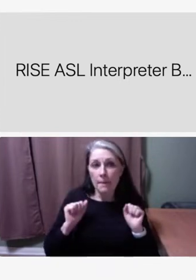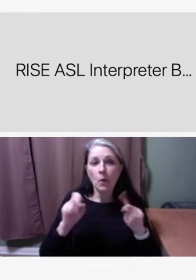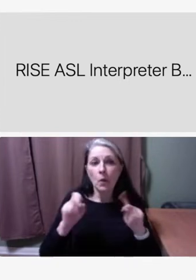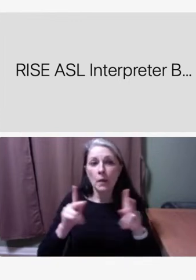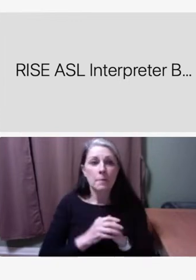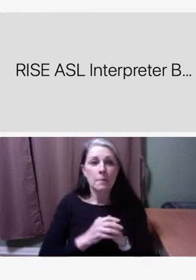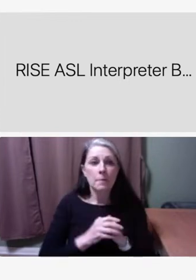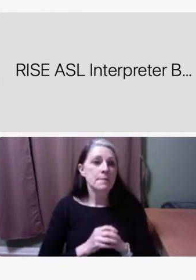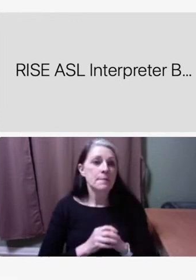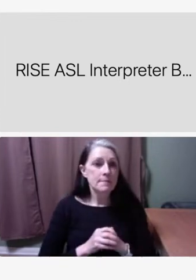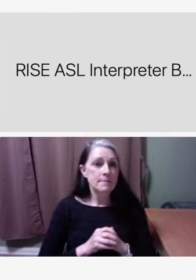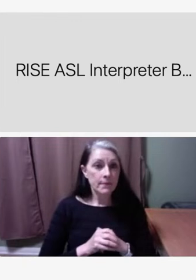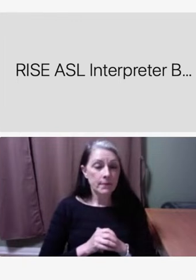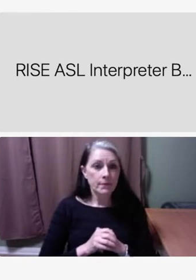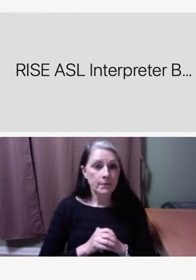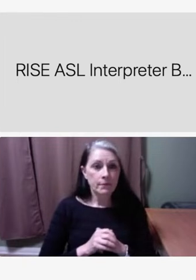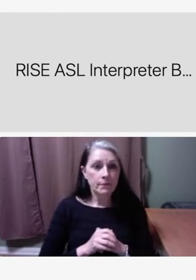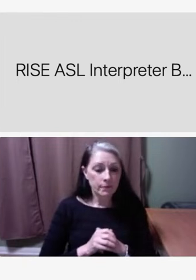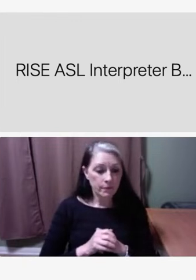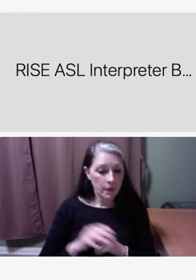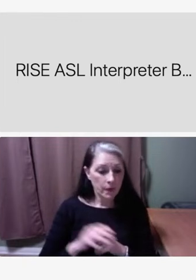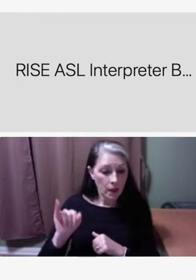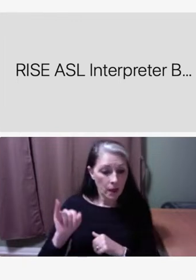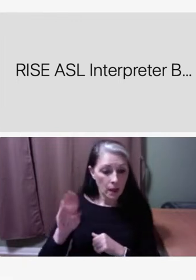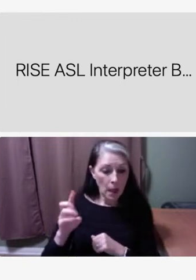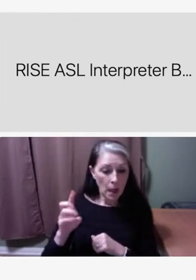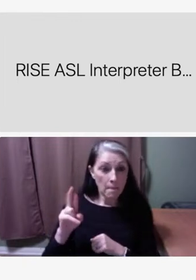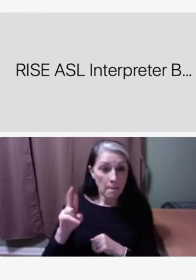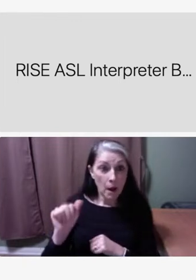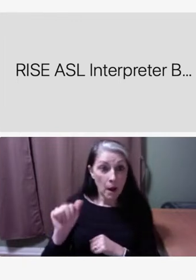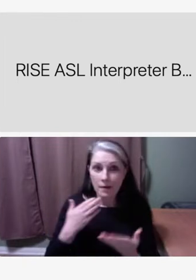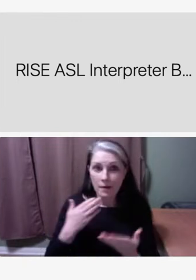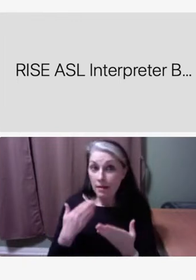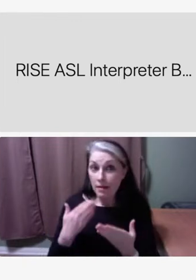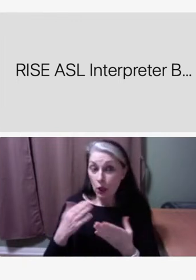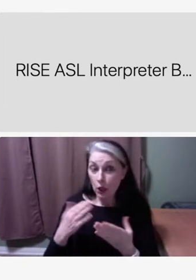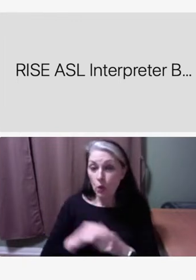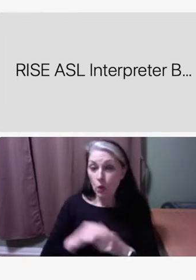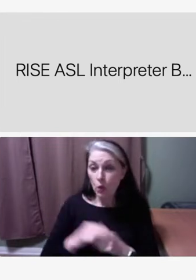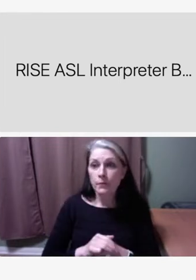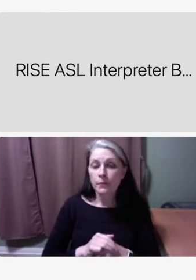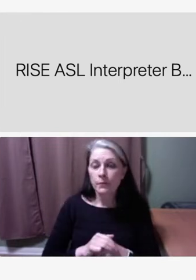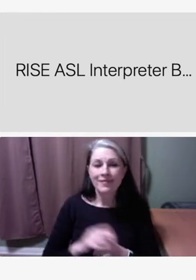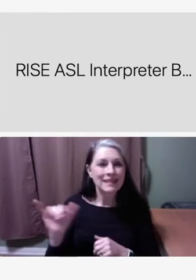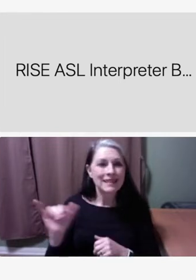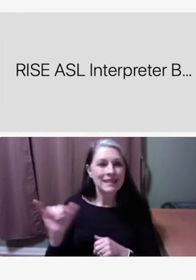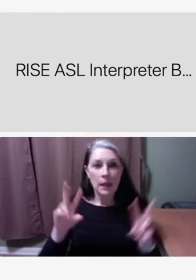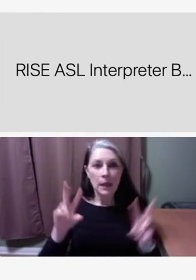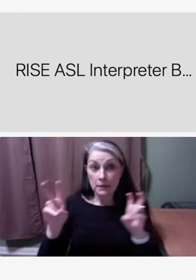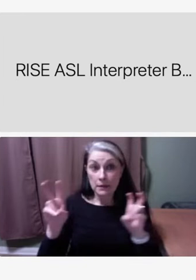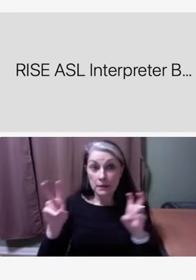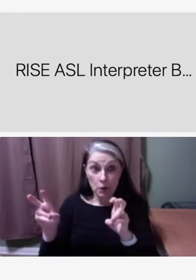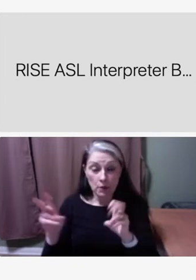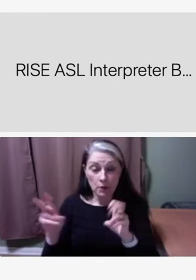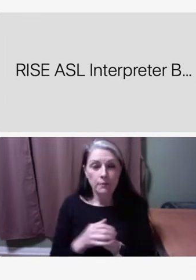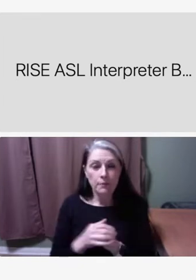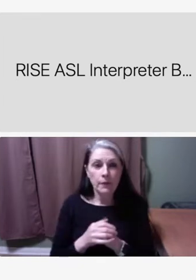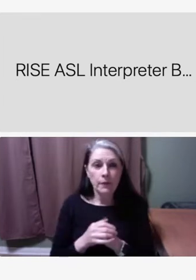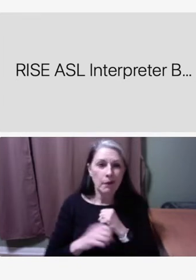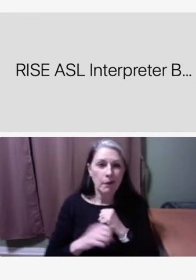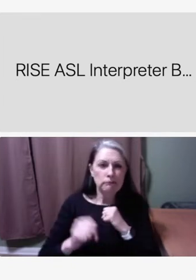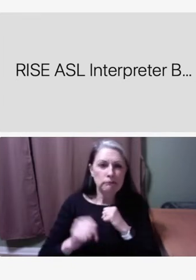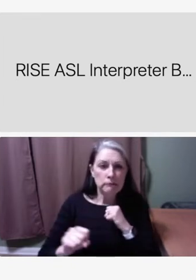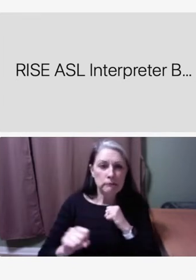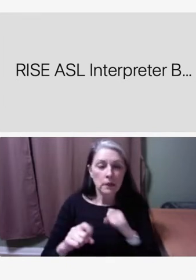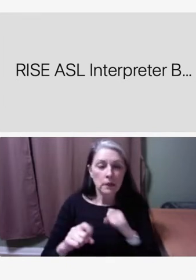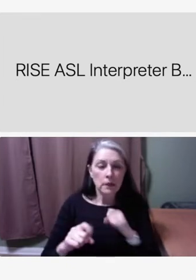Mr. Ibarra. Thank you. On the same subject, not going to draw it out that much, but I probably would recommend at